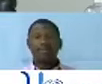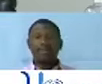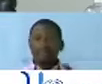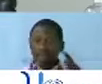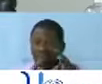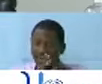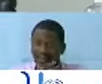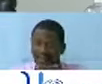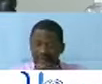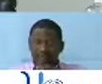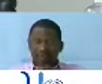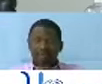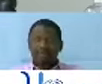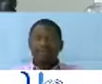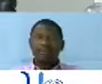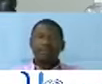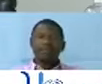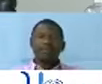Integrity.